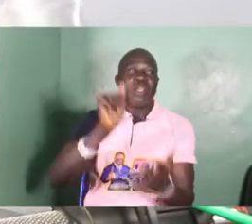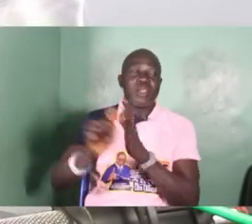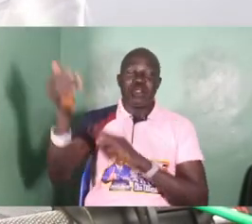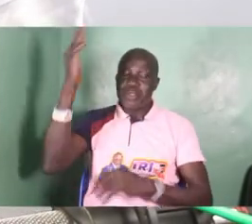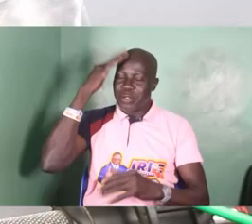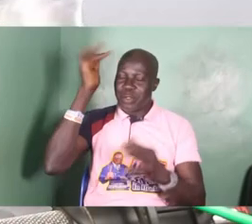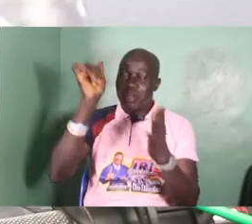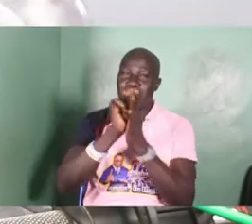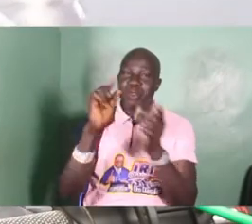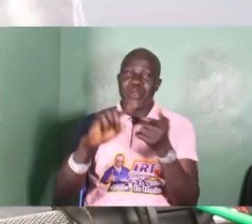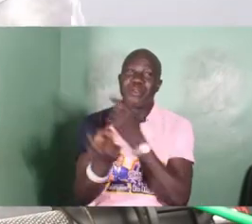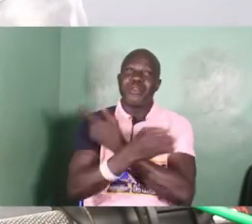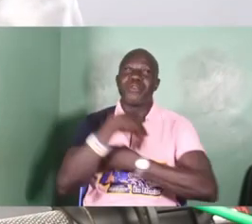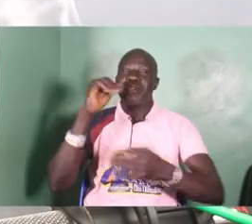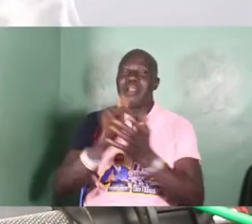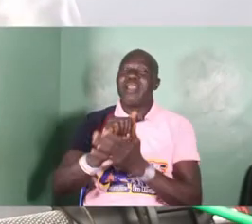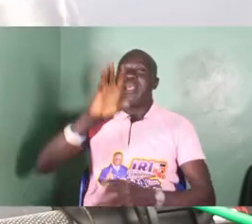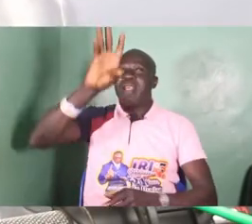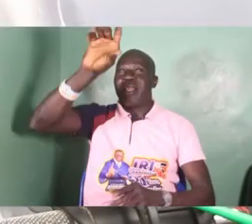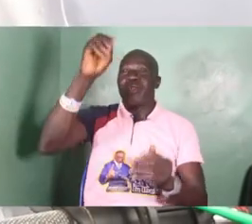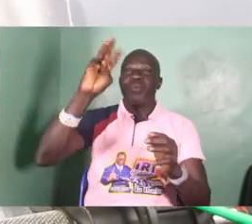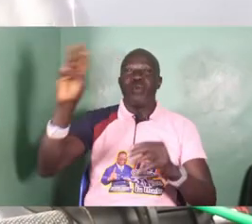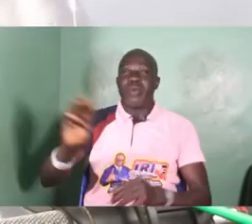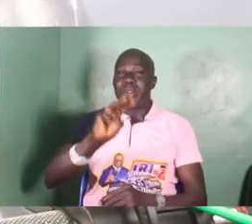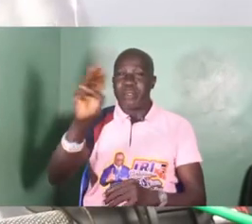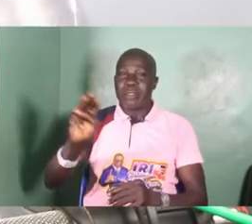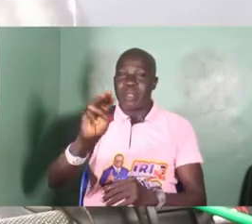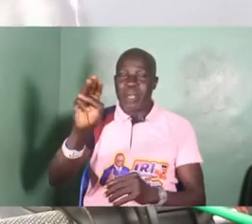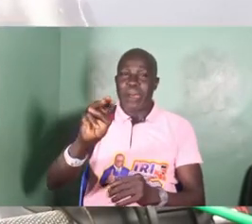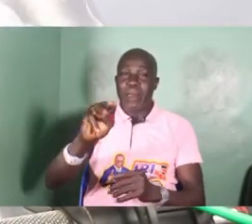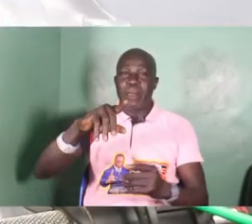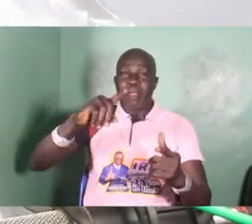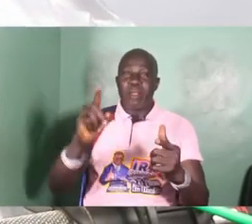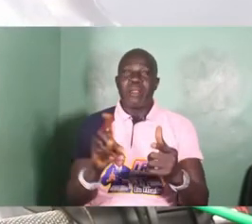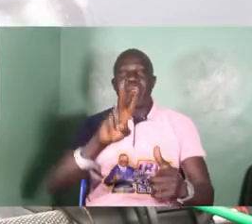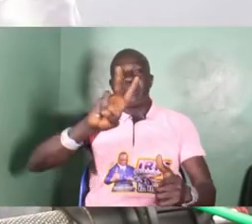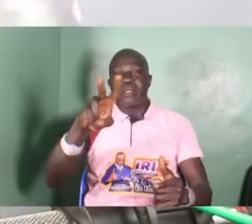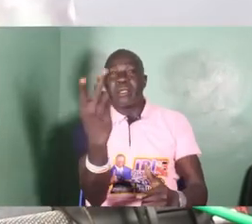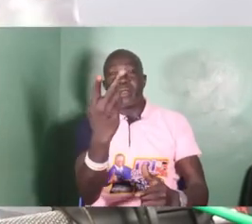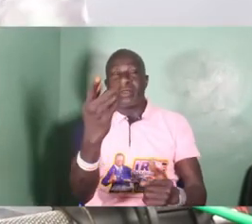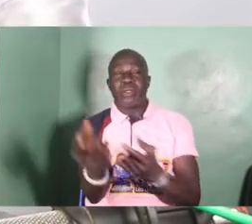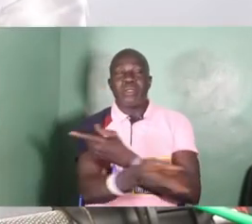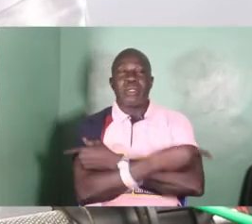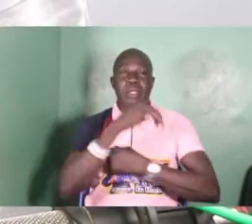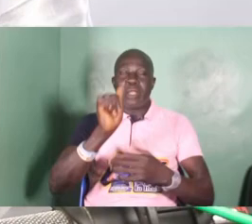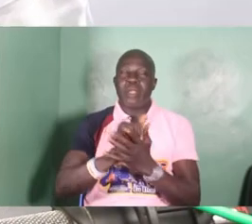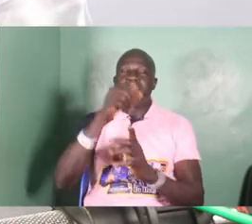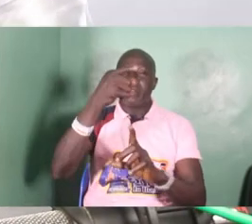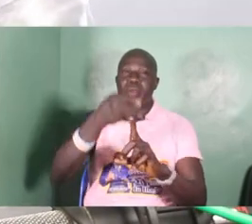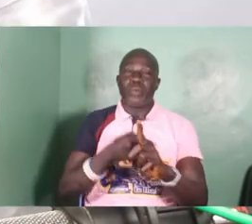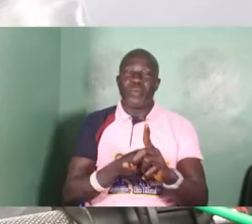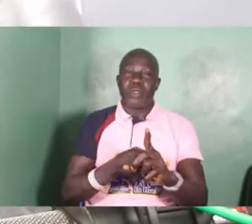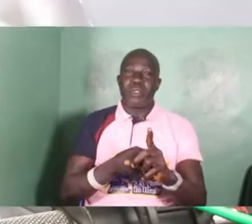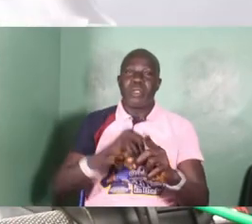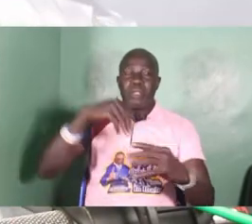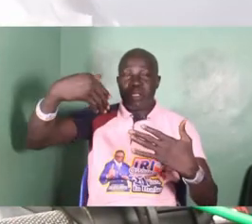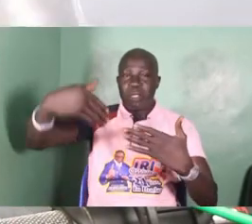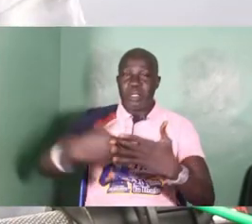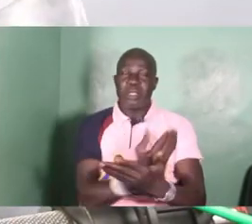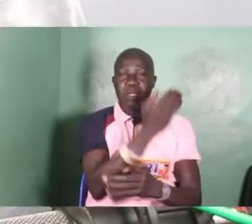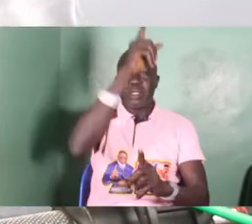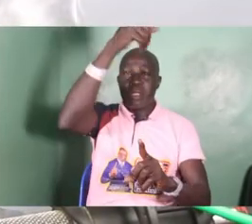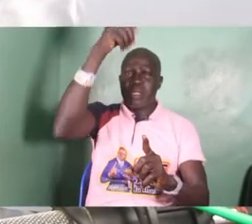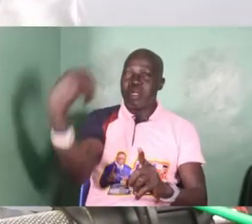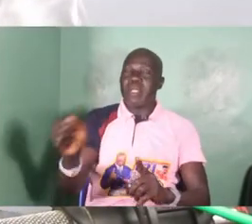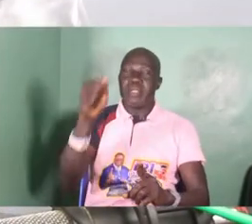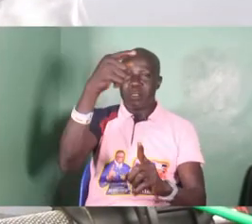pé òní gangan lọ́jọ́ ajé. You know today is Monday. Ọjọ́ kejì lélẹ́yìí o. Today is the second. Nínú oṣù kẹwàá.